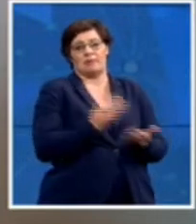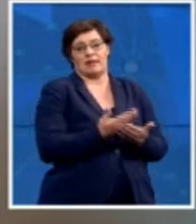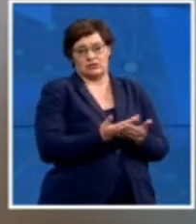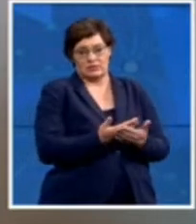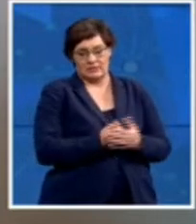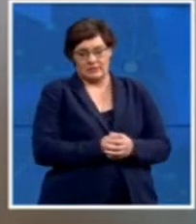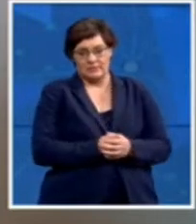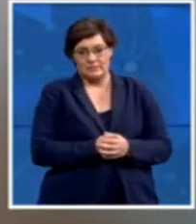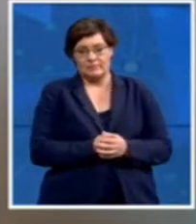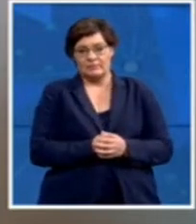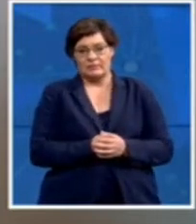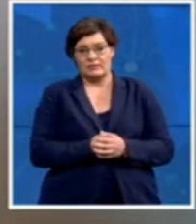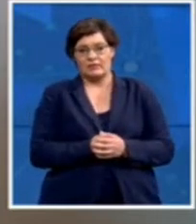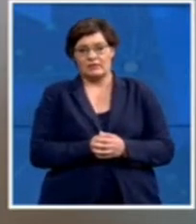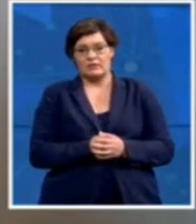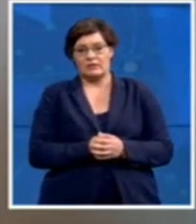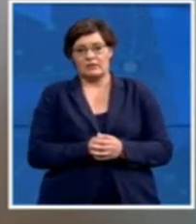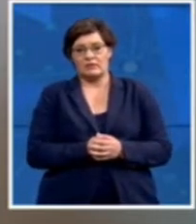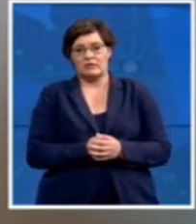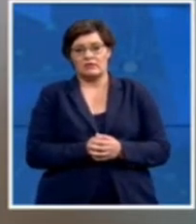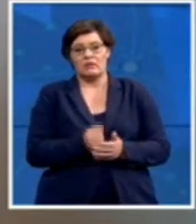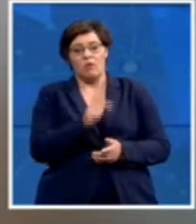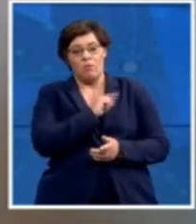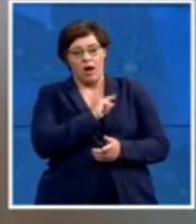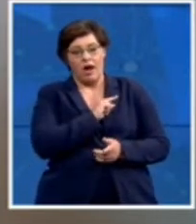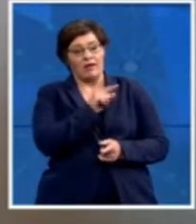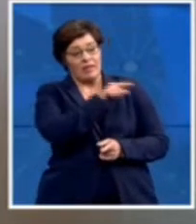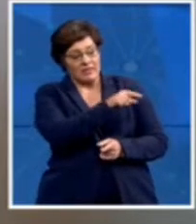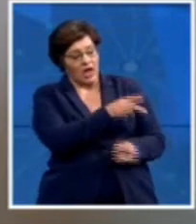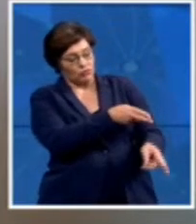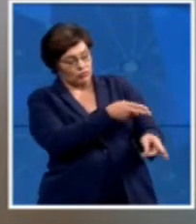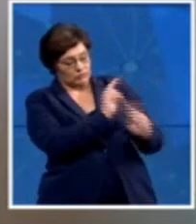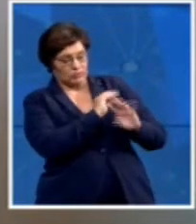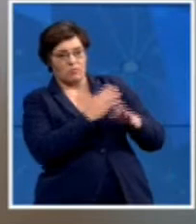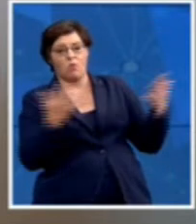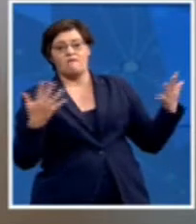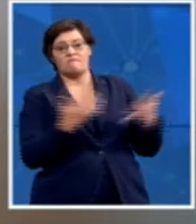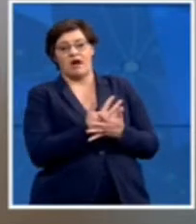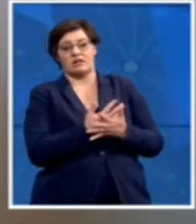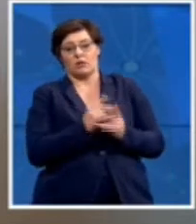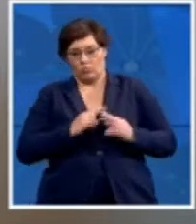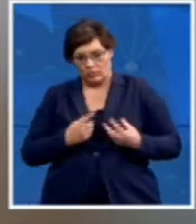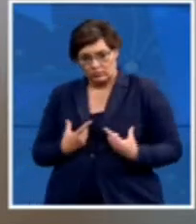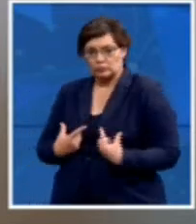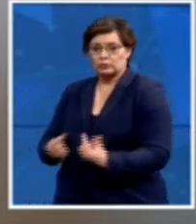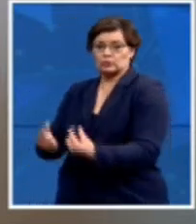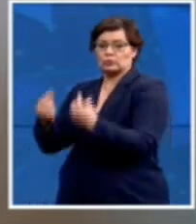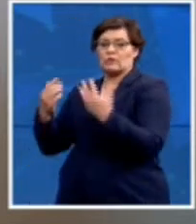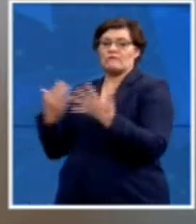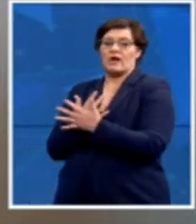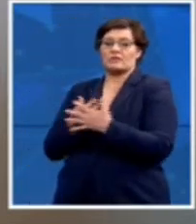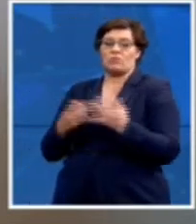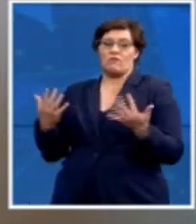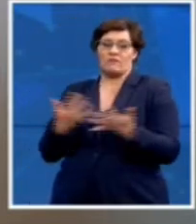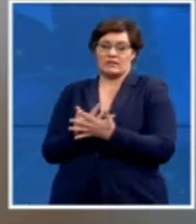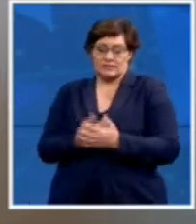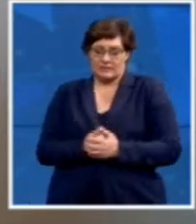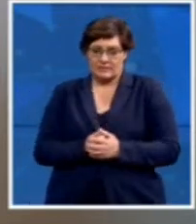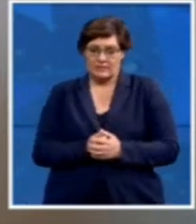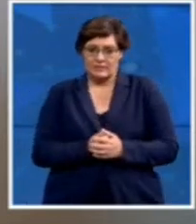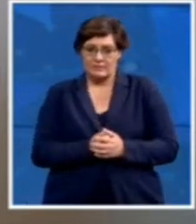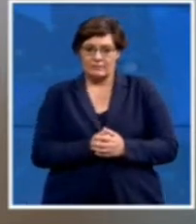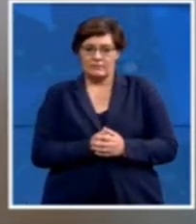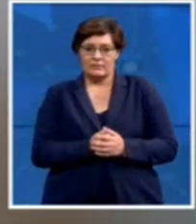responses quickly and react as quickly as we can. because these challenges do have a